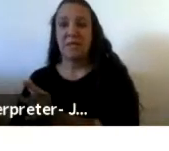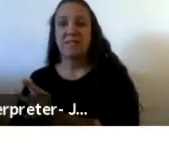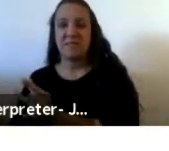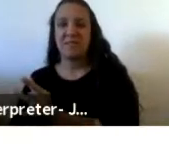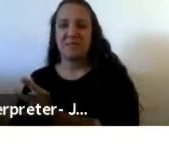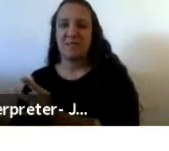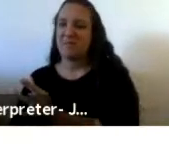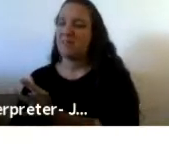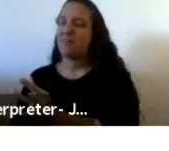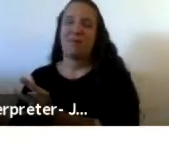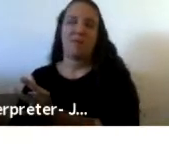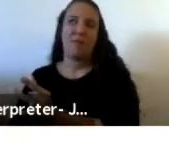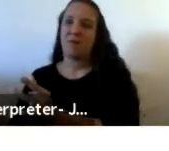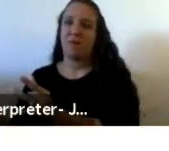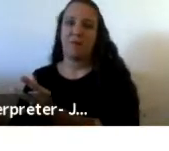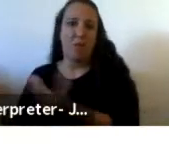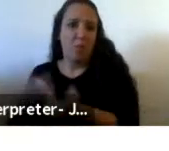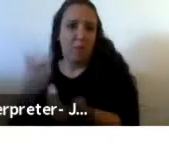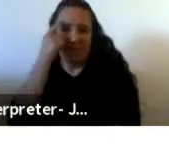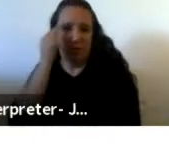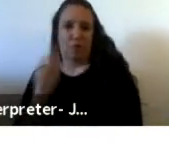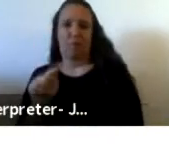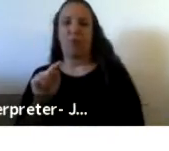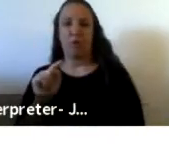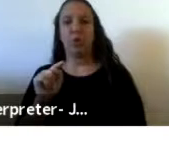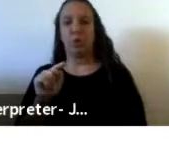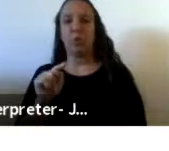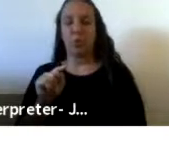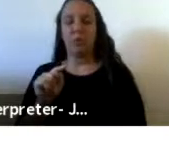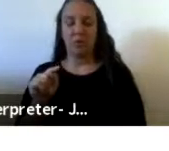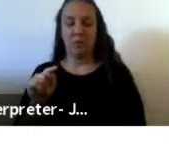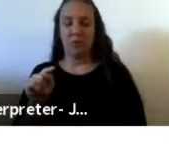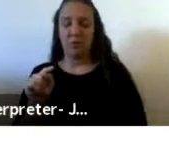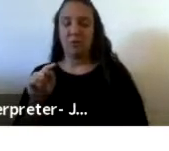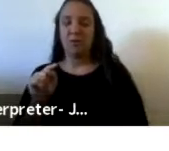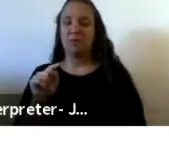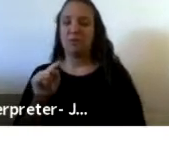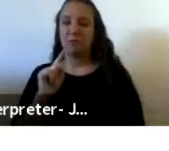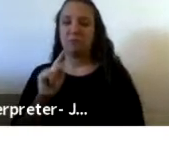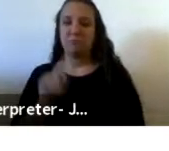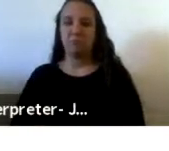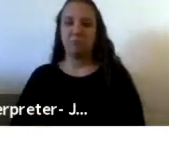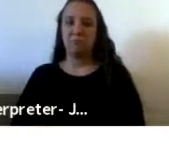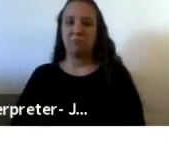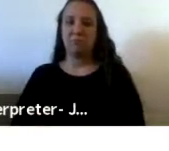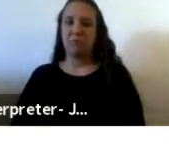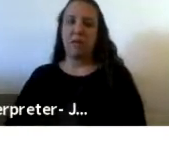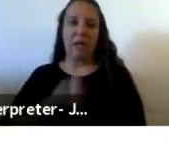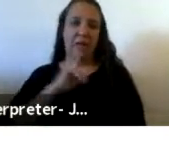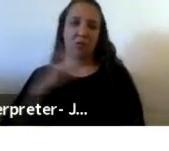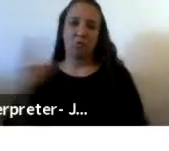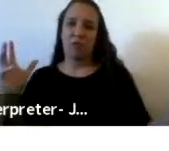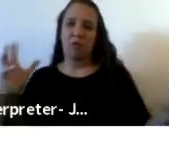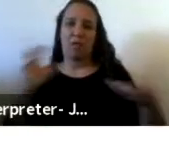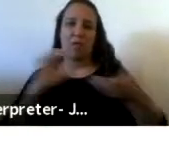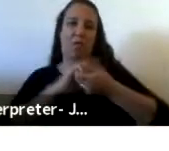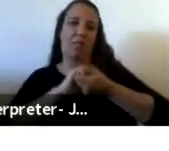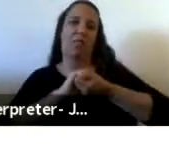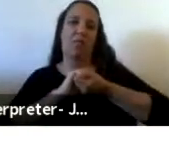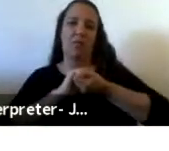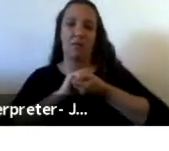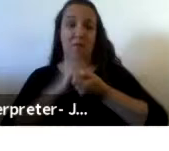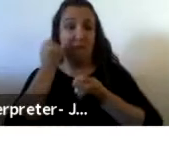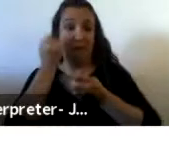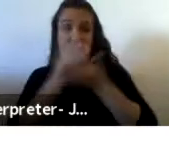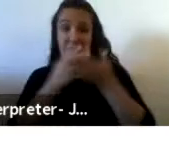it's going to be so much easier for you to come in and see how they correlate and how they mesh. And if some of you are already doing that,